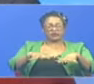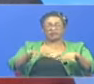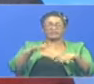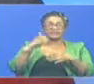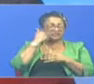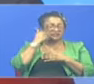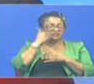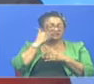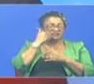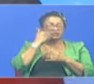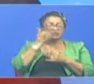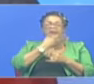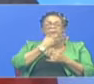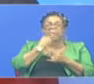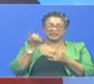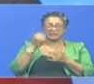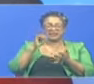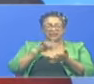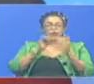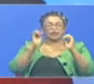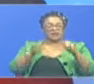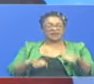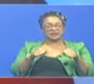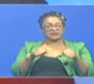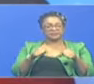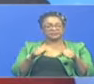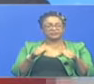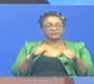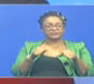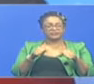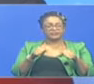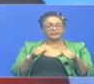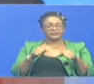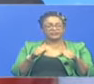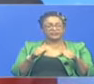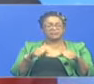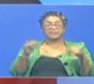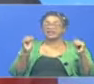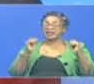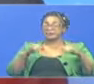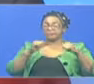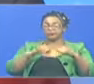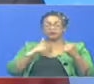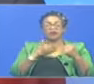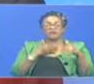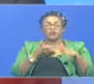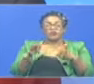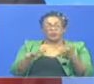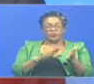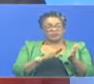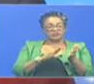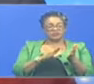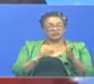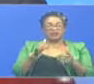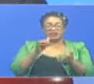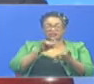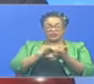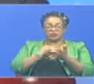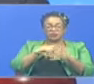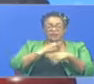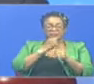that we can by being able to put in place measures that will break these